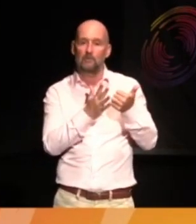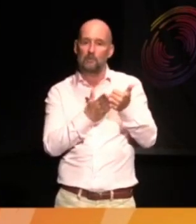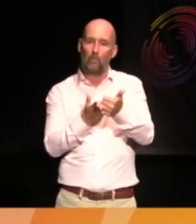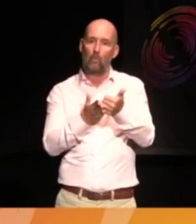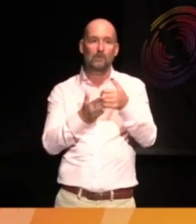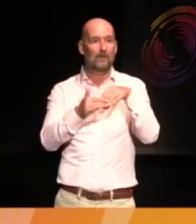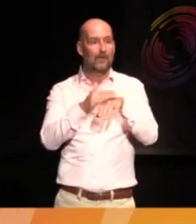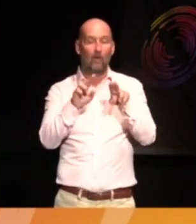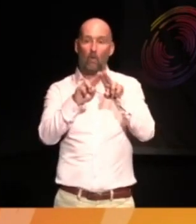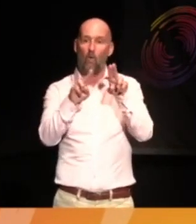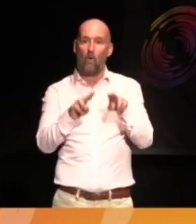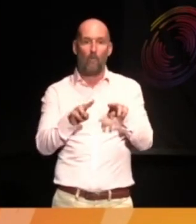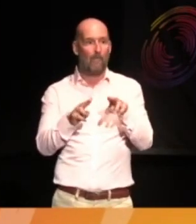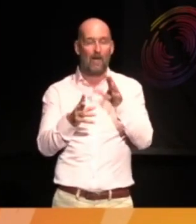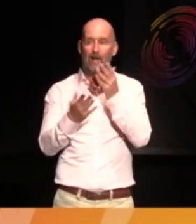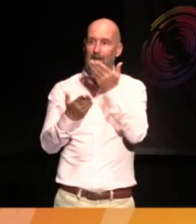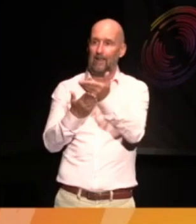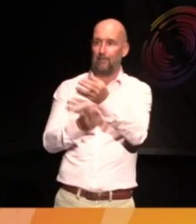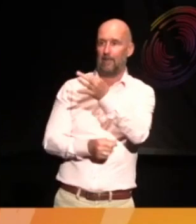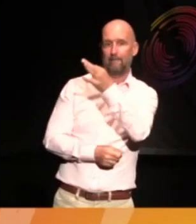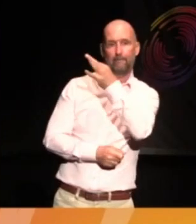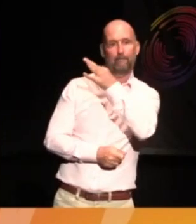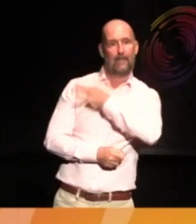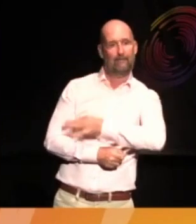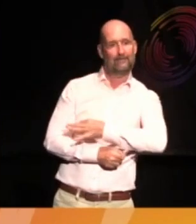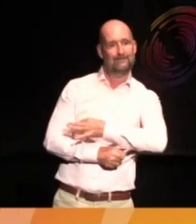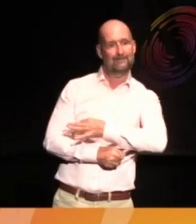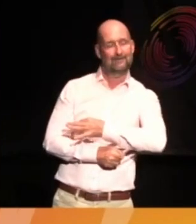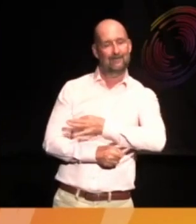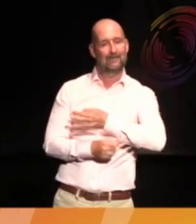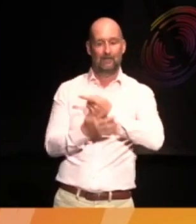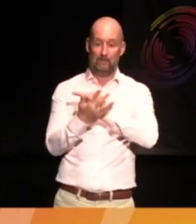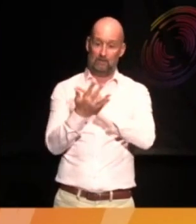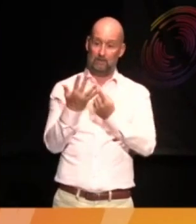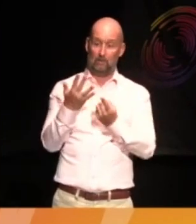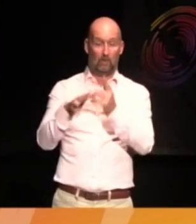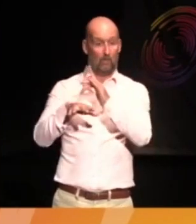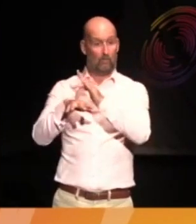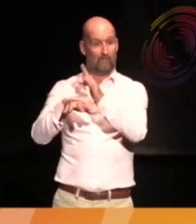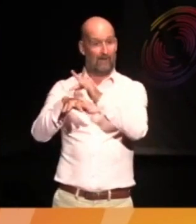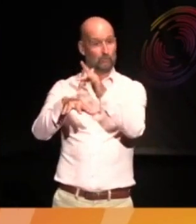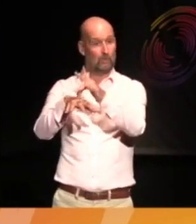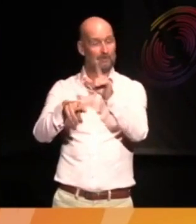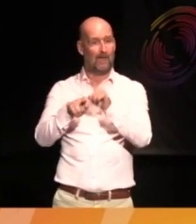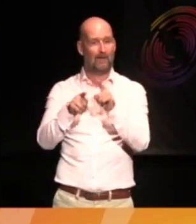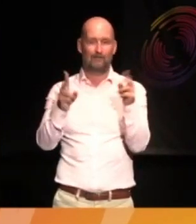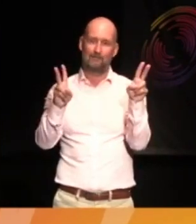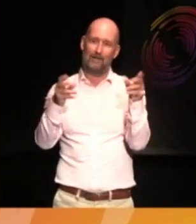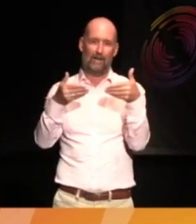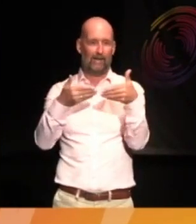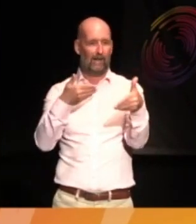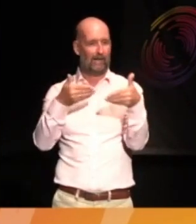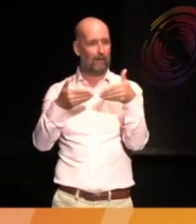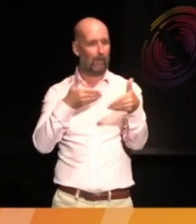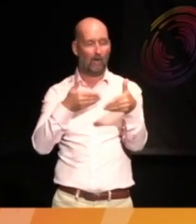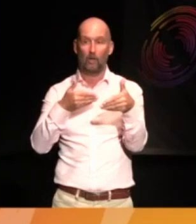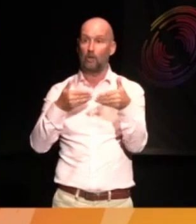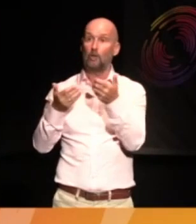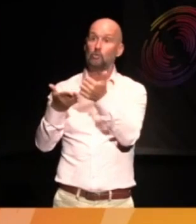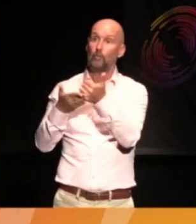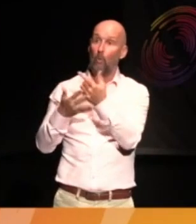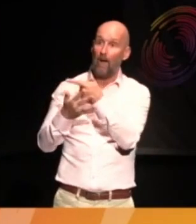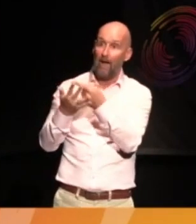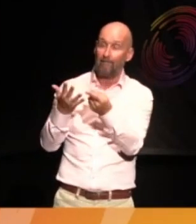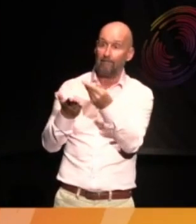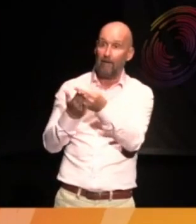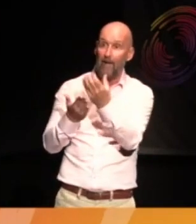get the benefits that you need. So you have all these professionals acting as gatekeepers to the support that is really important